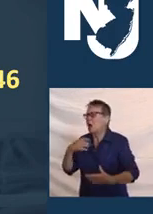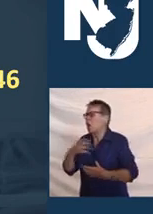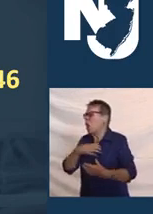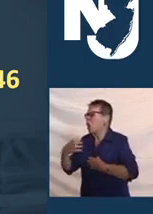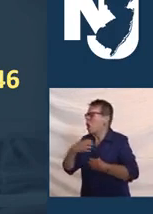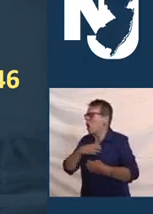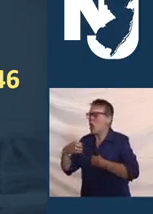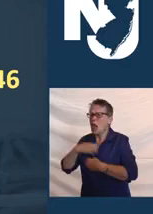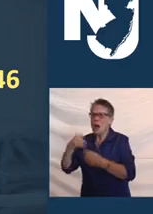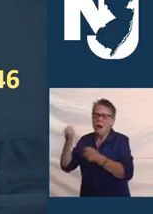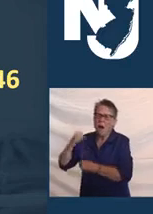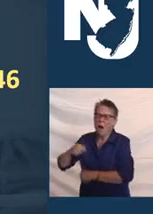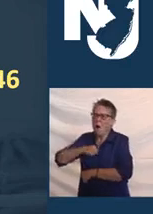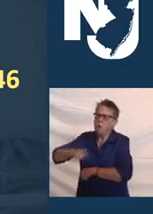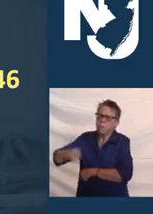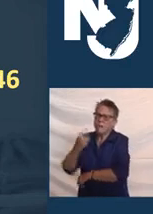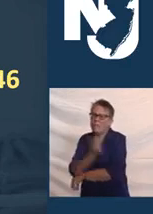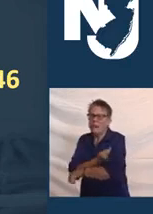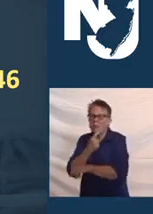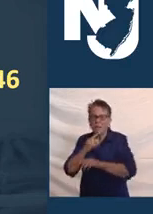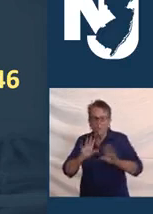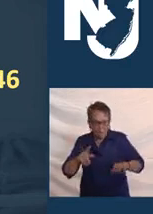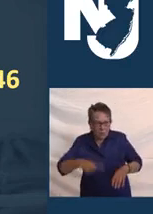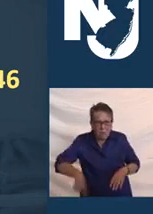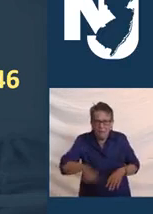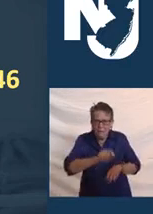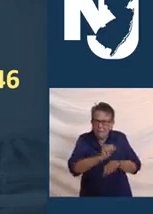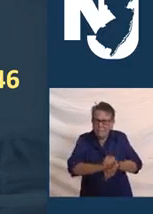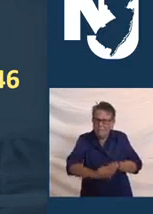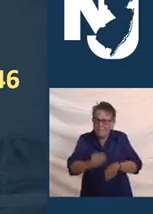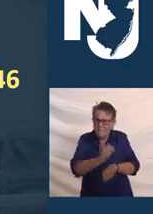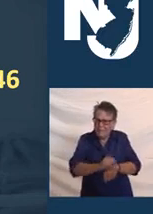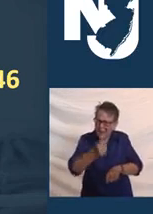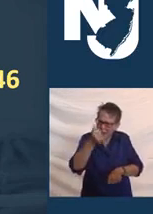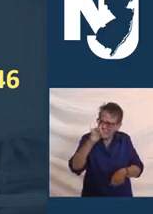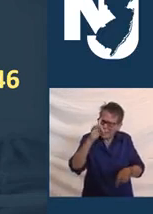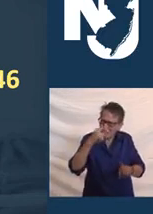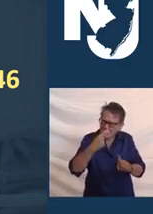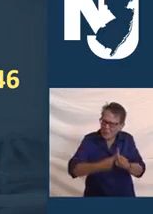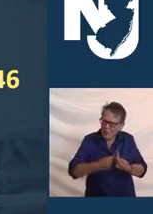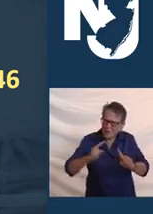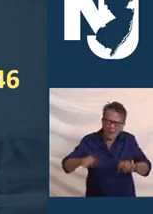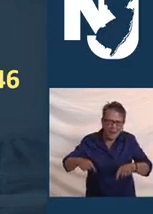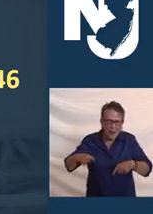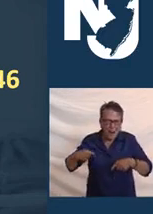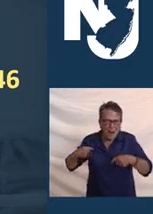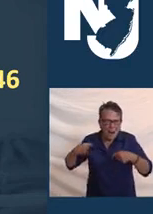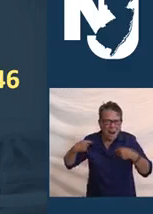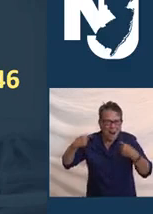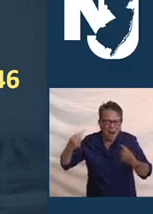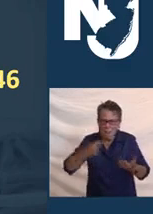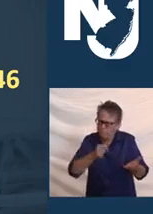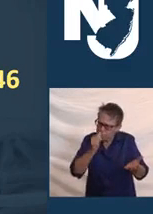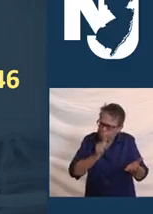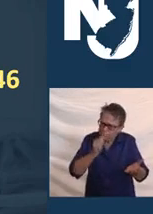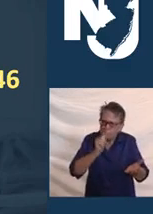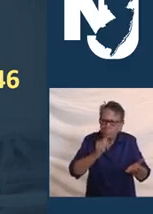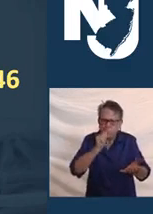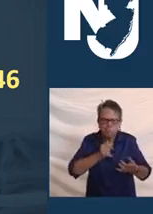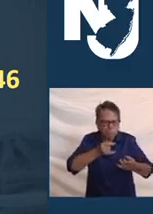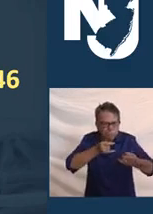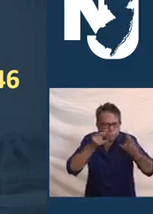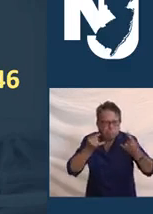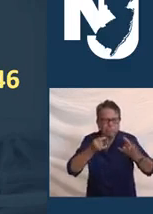The rest of us who have taken this seriously, who continue to take personal responsibility and precautions, who have gotten vaccinated, we are